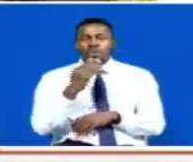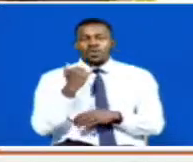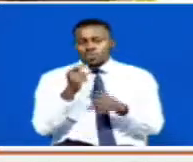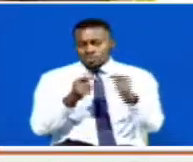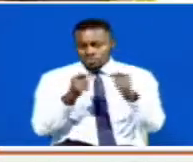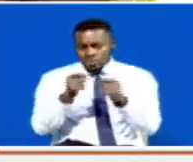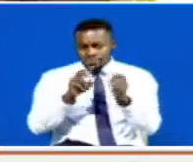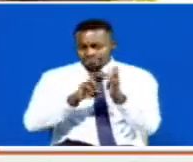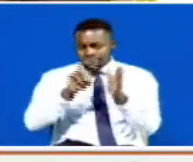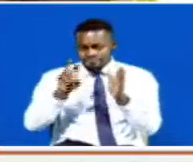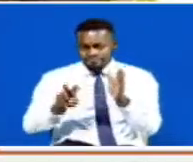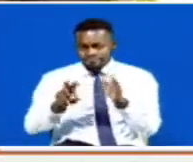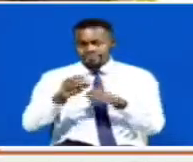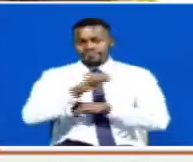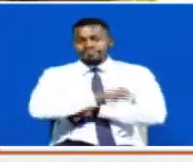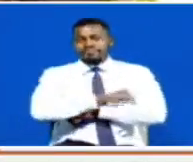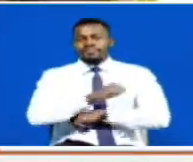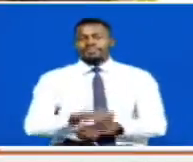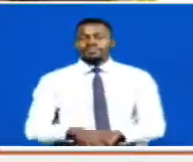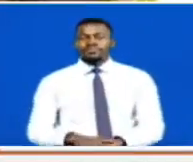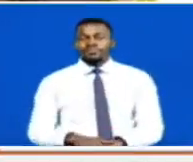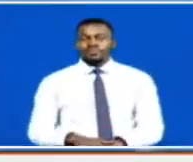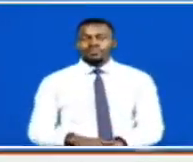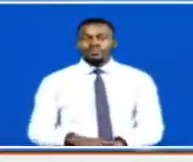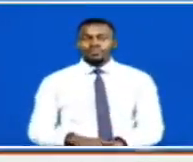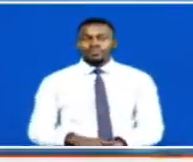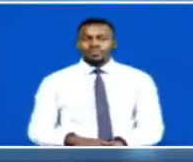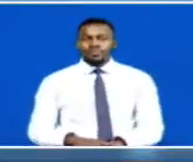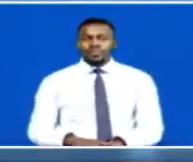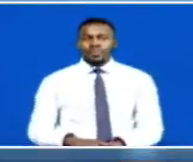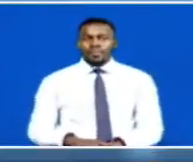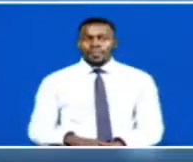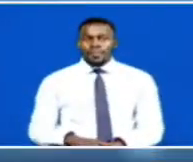Na Muhammad, KTN News, Nairobi.